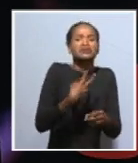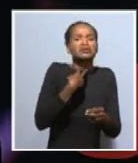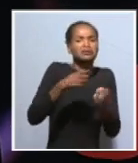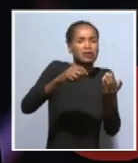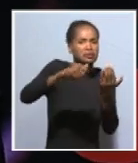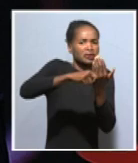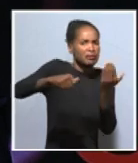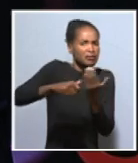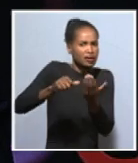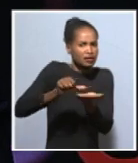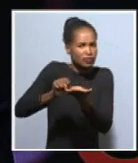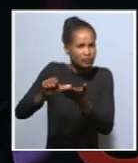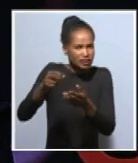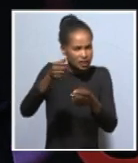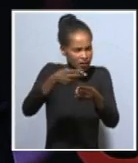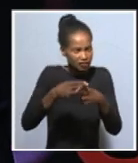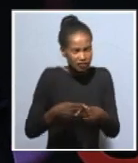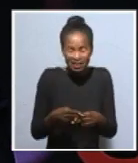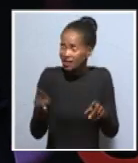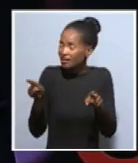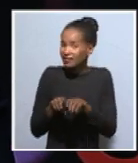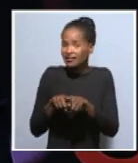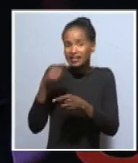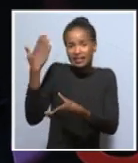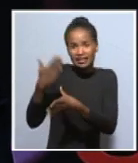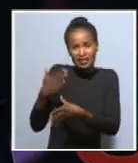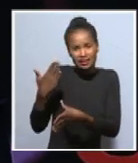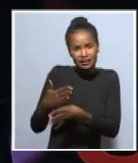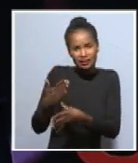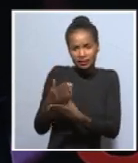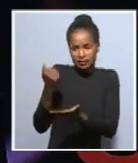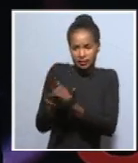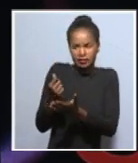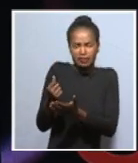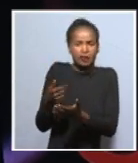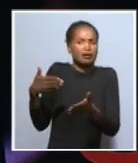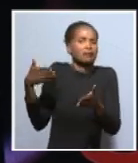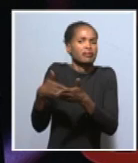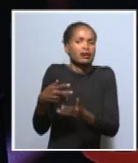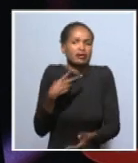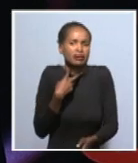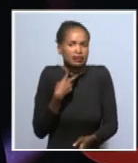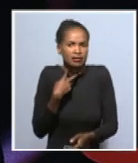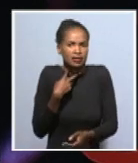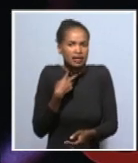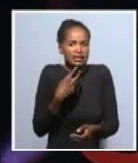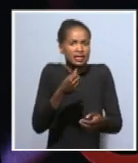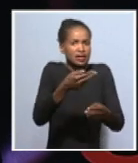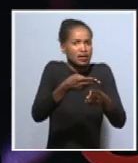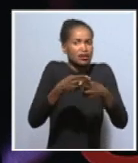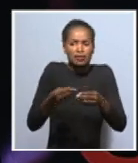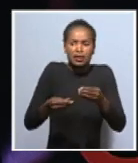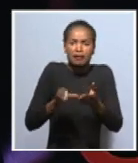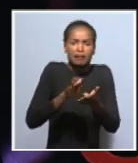it will limit the bank's ability to provide further loans to grow the sector. And I think that is